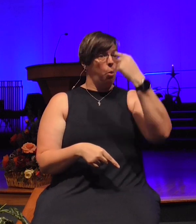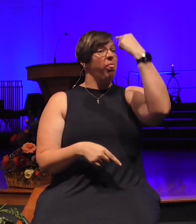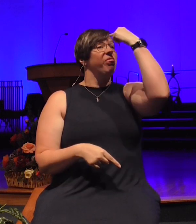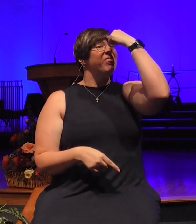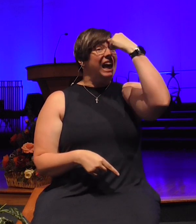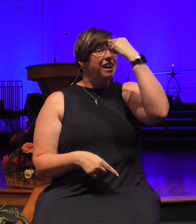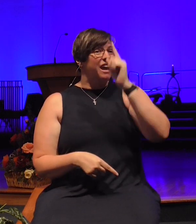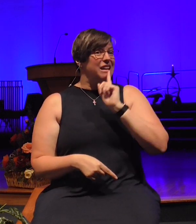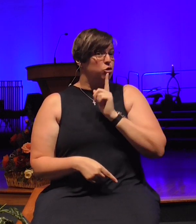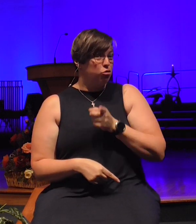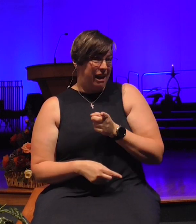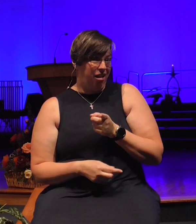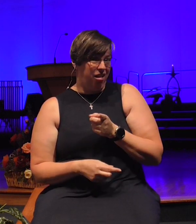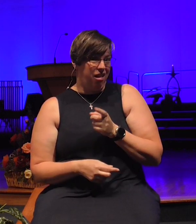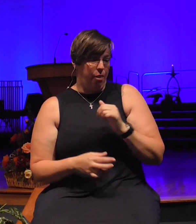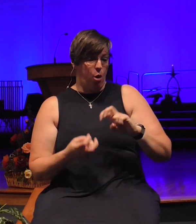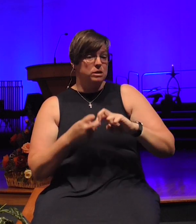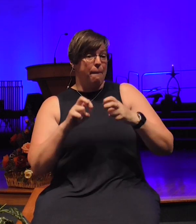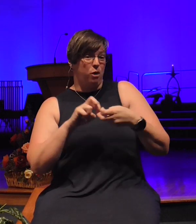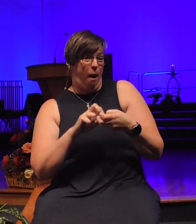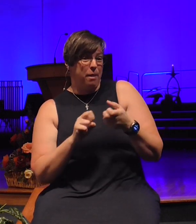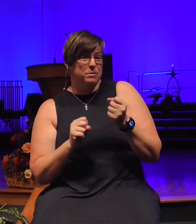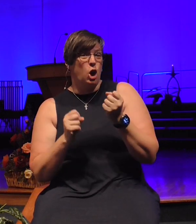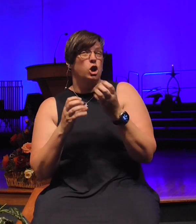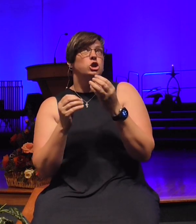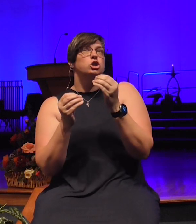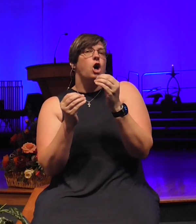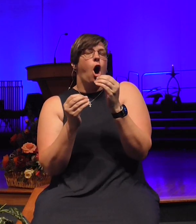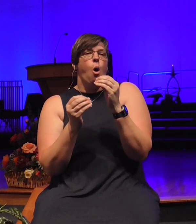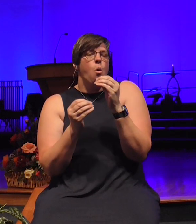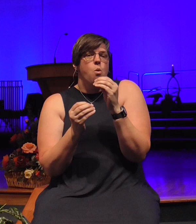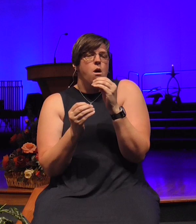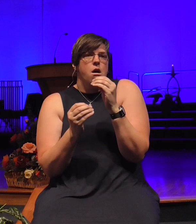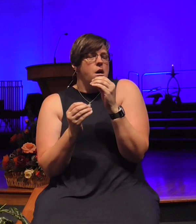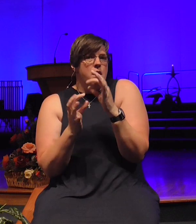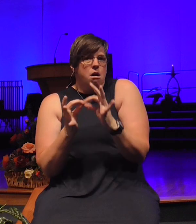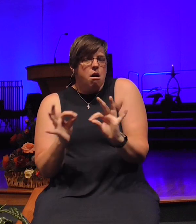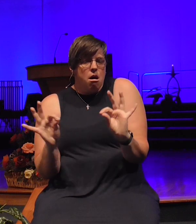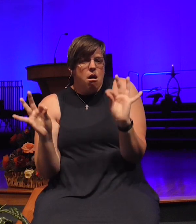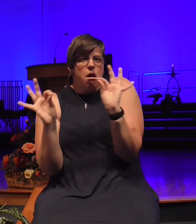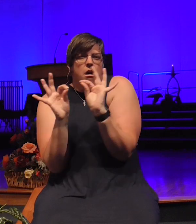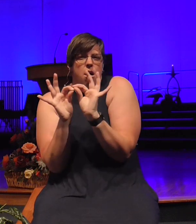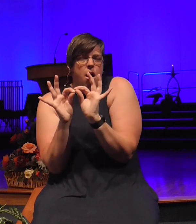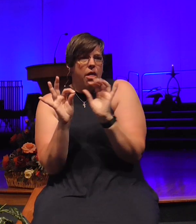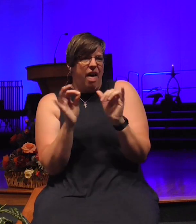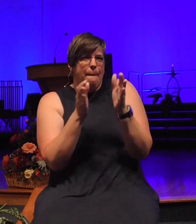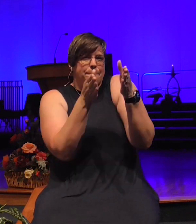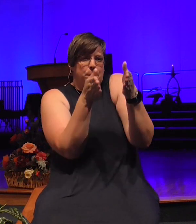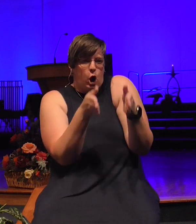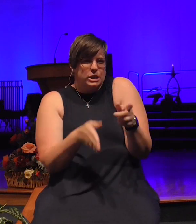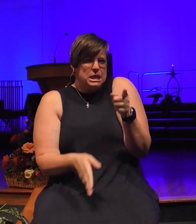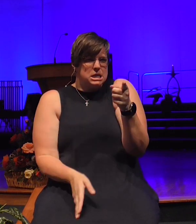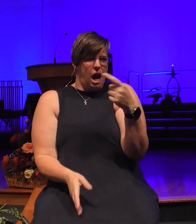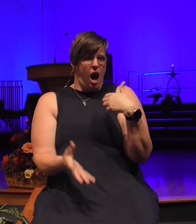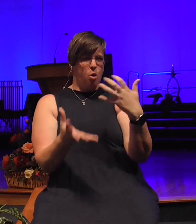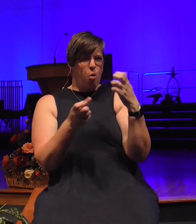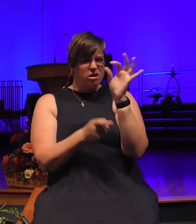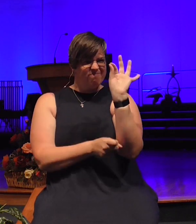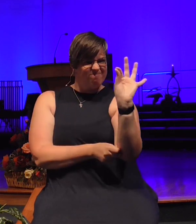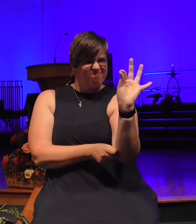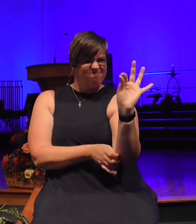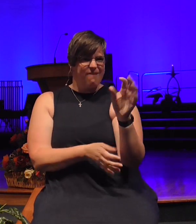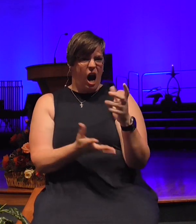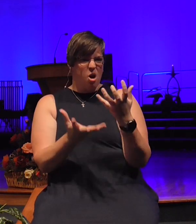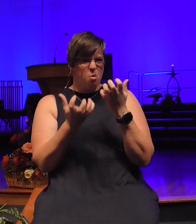real, these problems in your life that are so central, that person who just so deserves a piece of your mind and is so